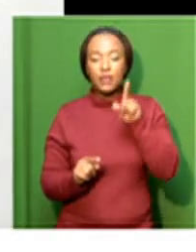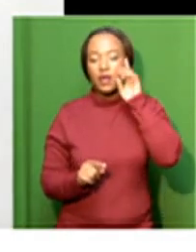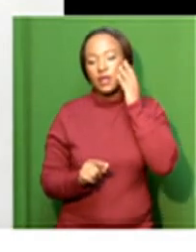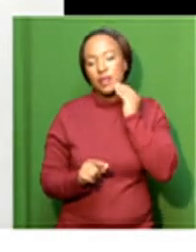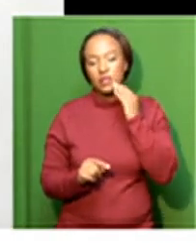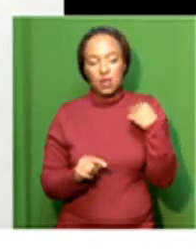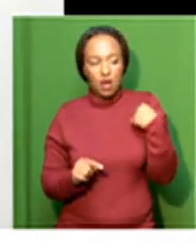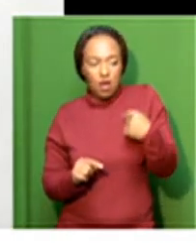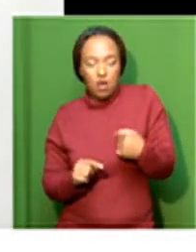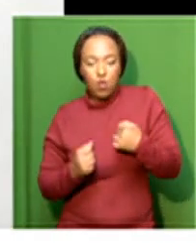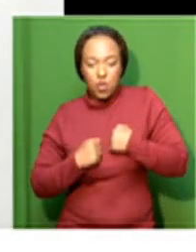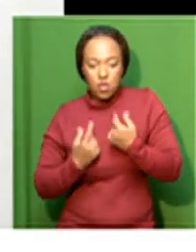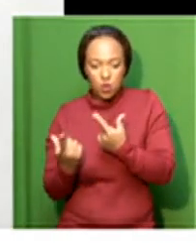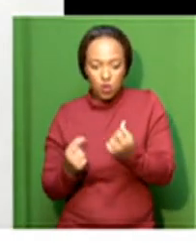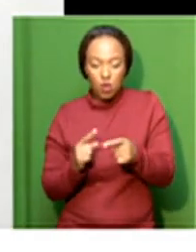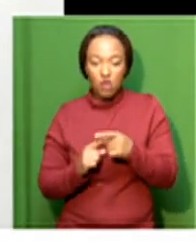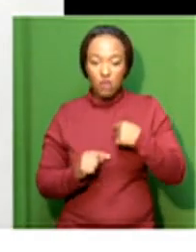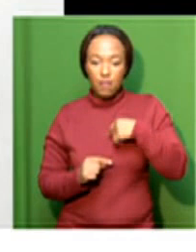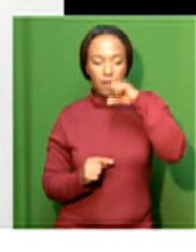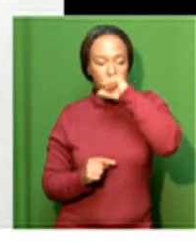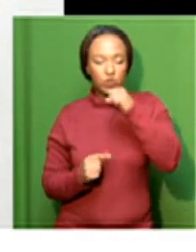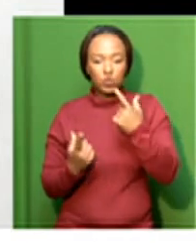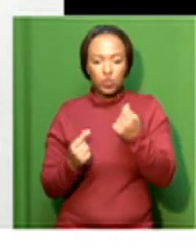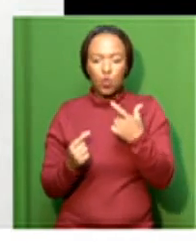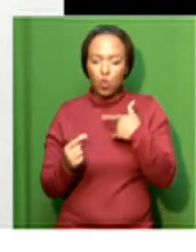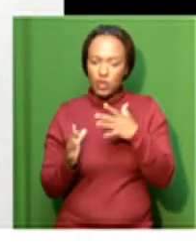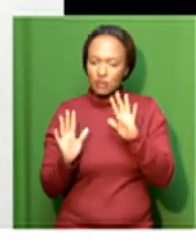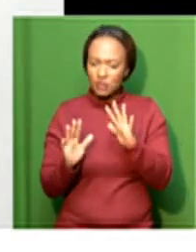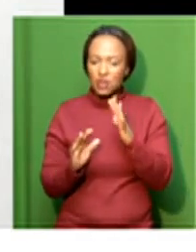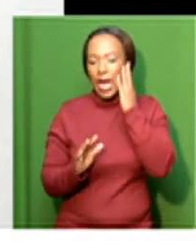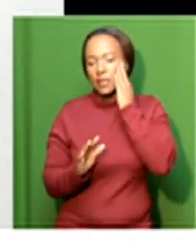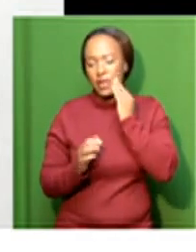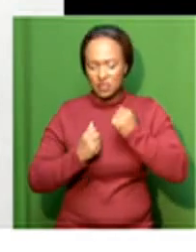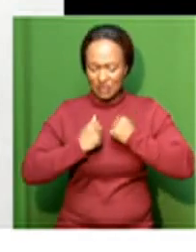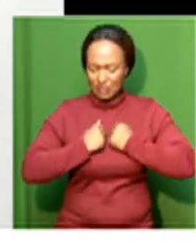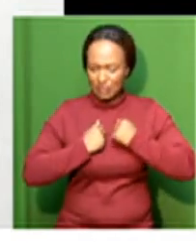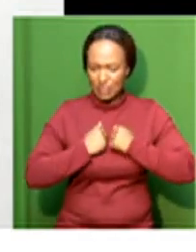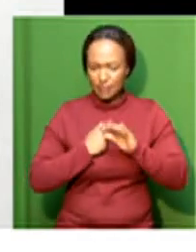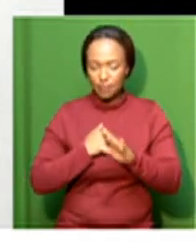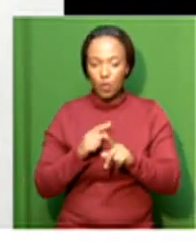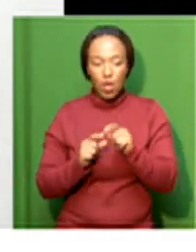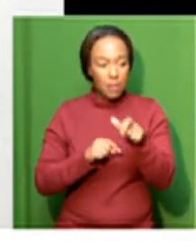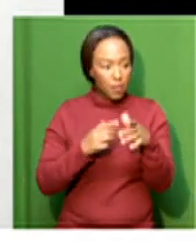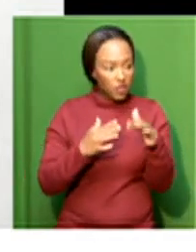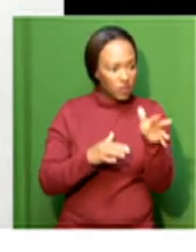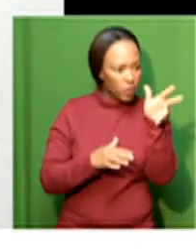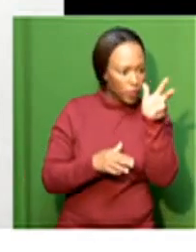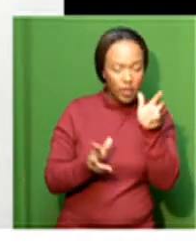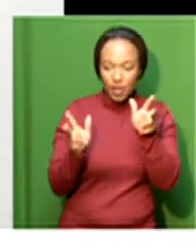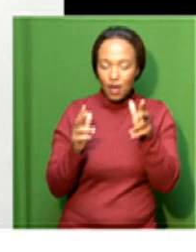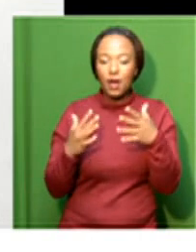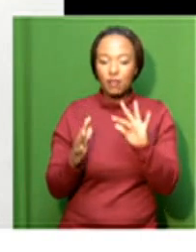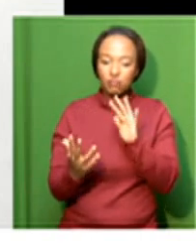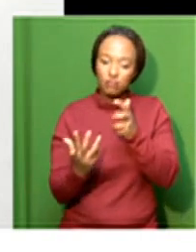experiences that we go through. So for me, the music that I make hits home because I always talk about the things that people really want to hear. You